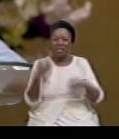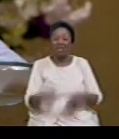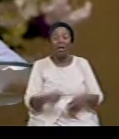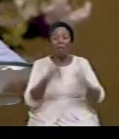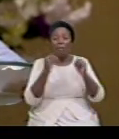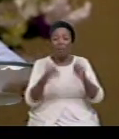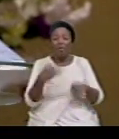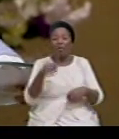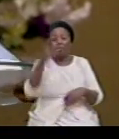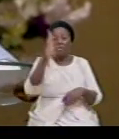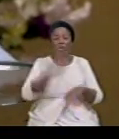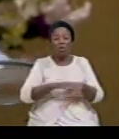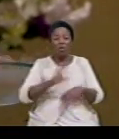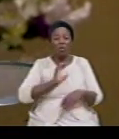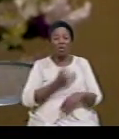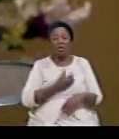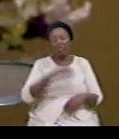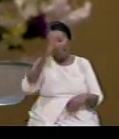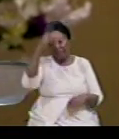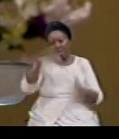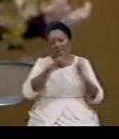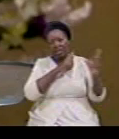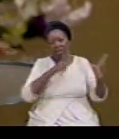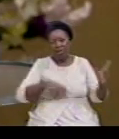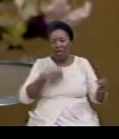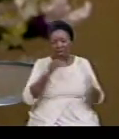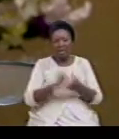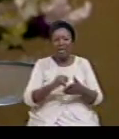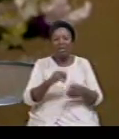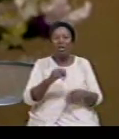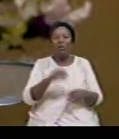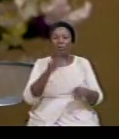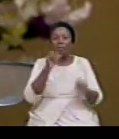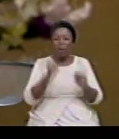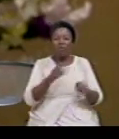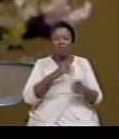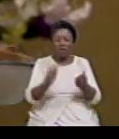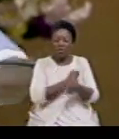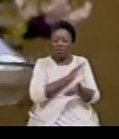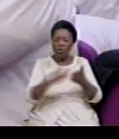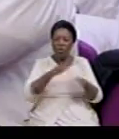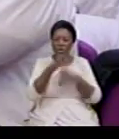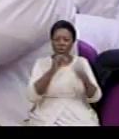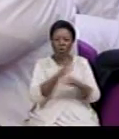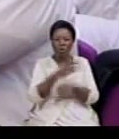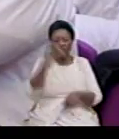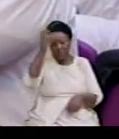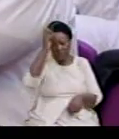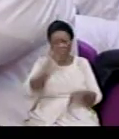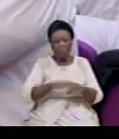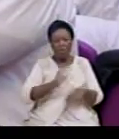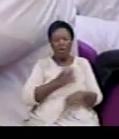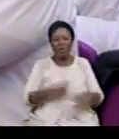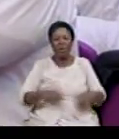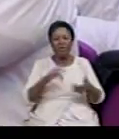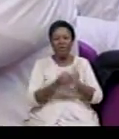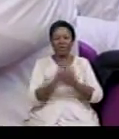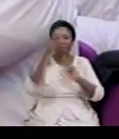destroy all the works of the devil. You believe each other louder, amen.